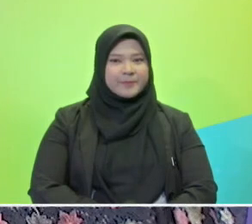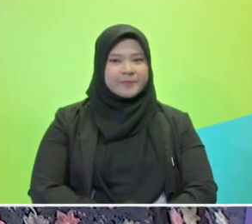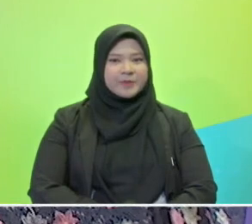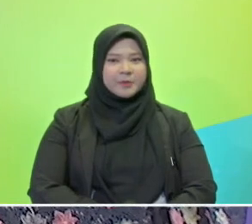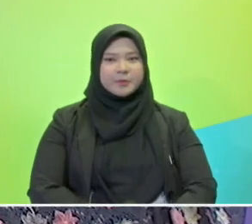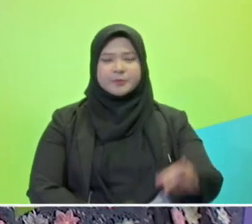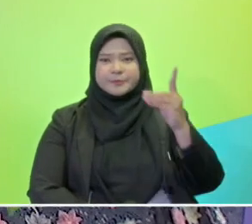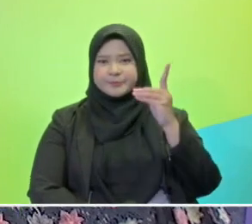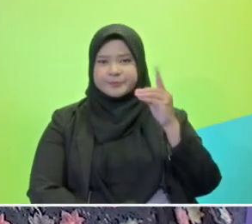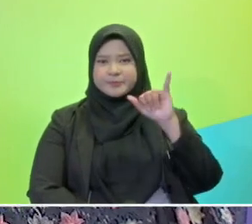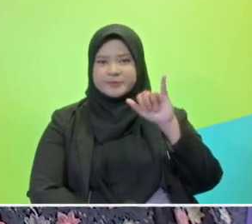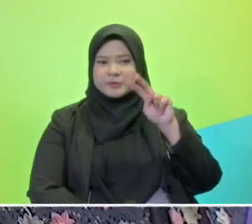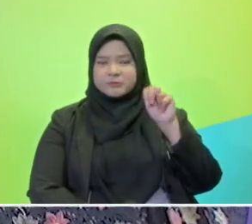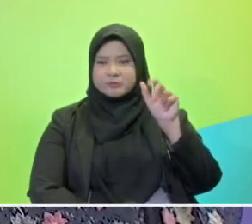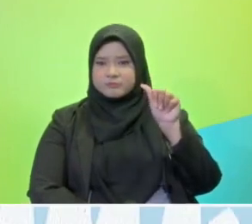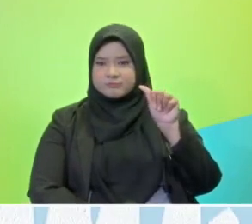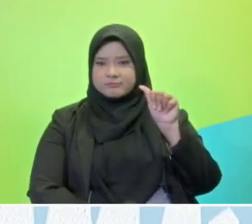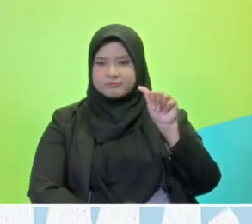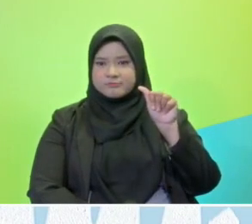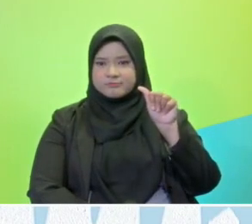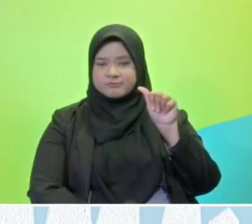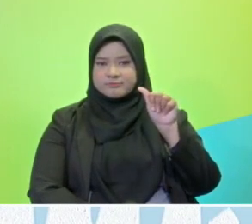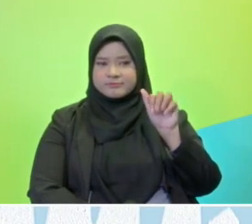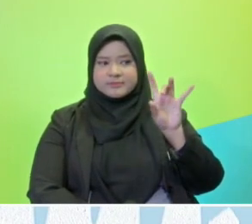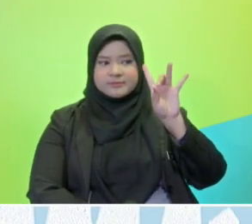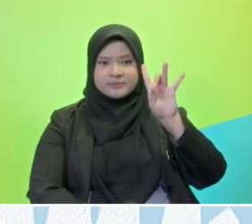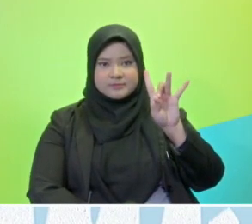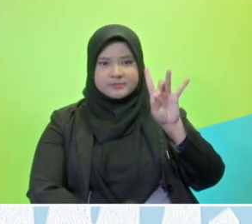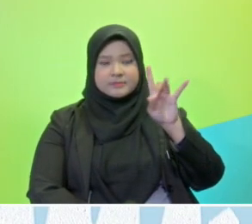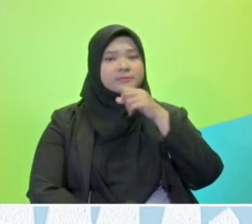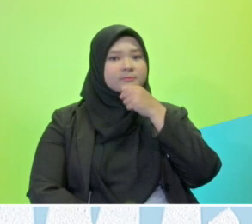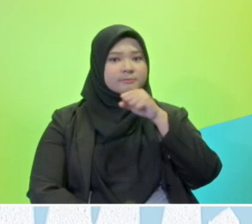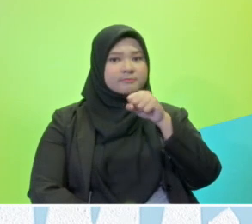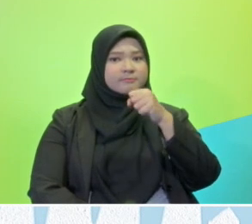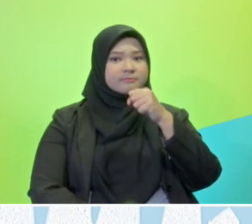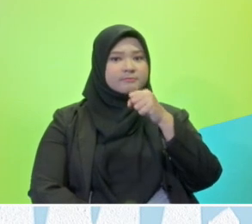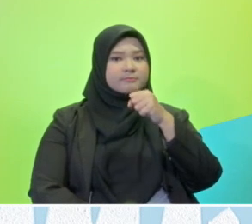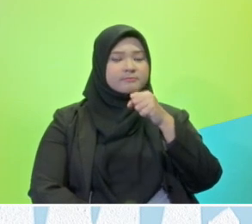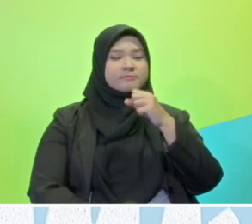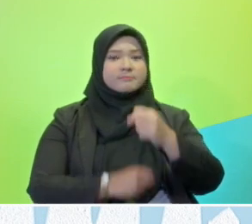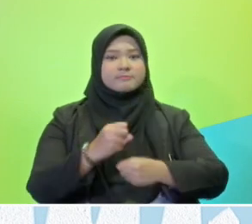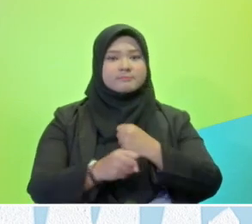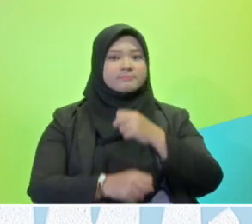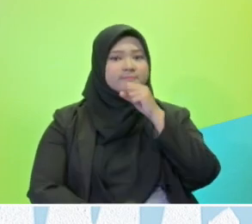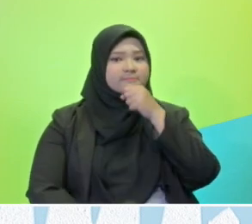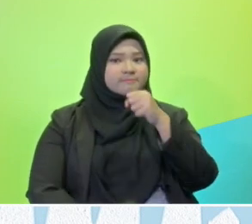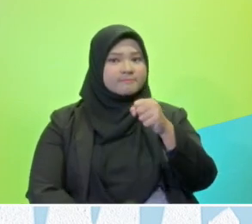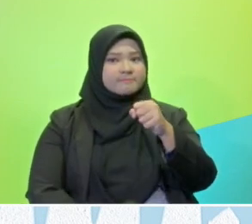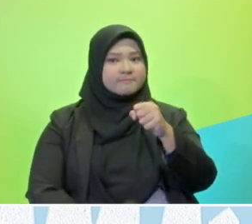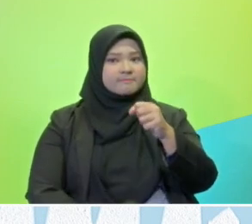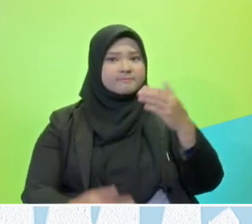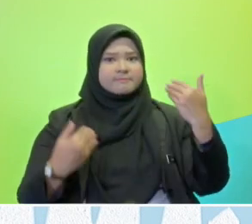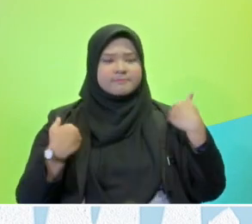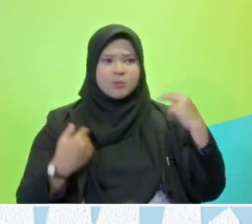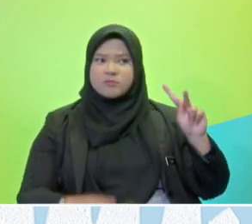one. Okay. So, she's Dina. She's 8. She has got a